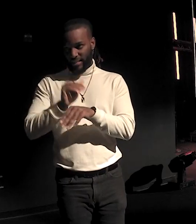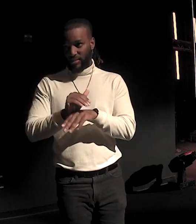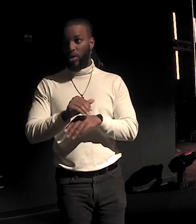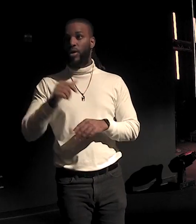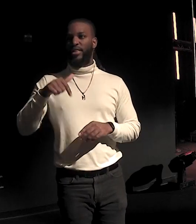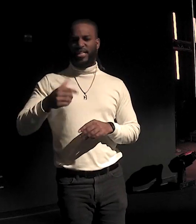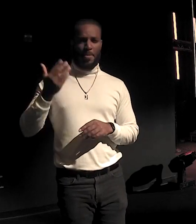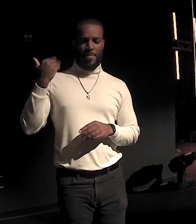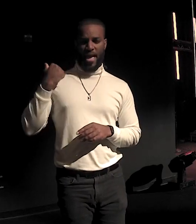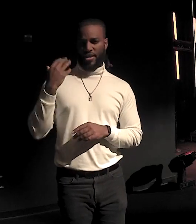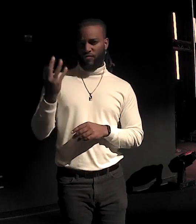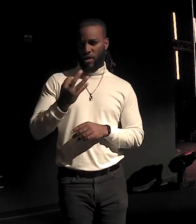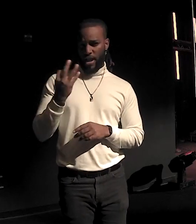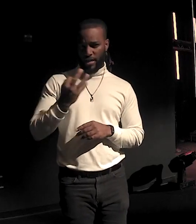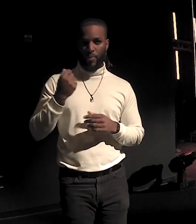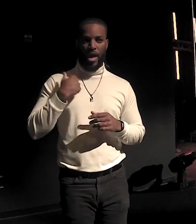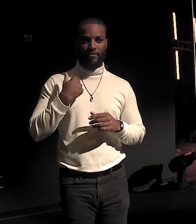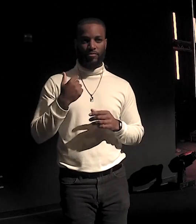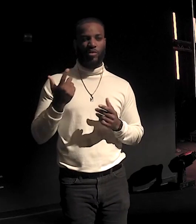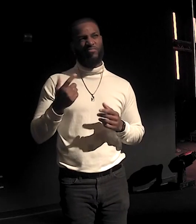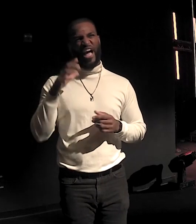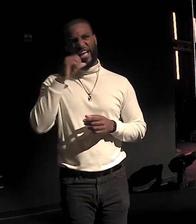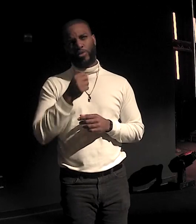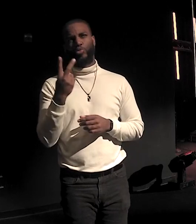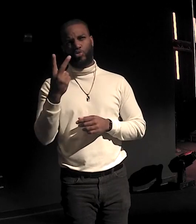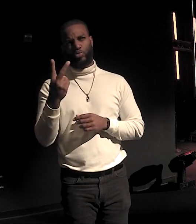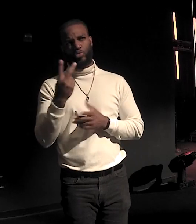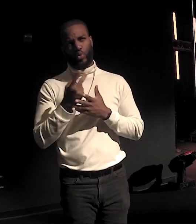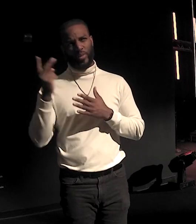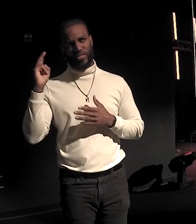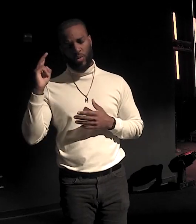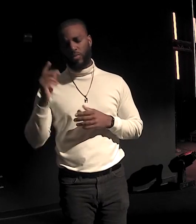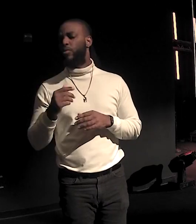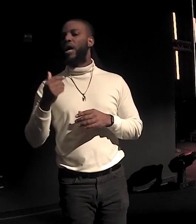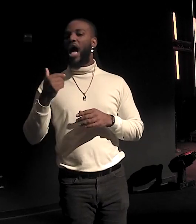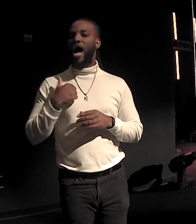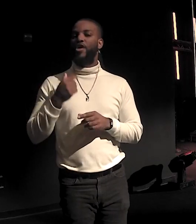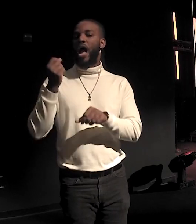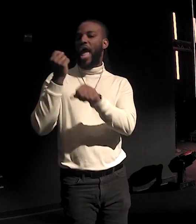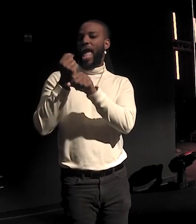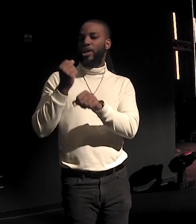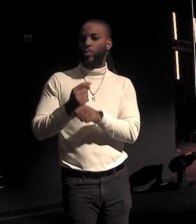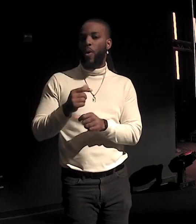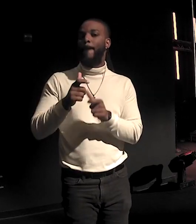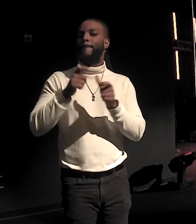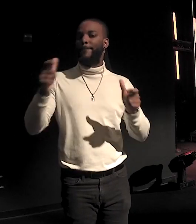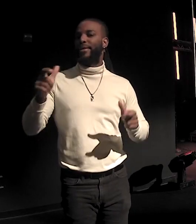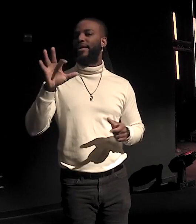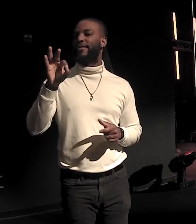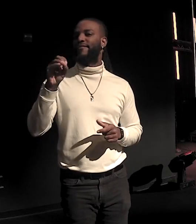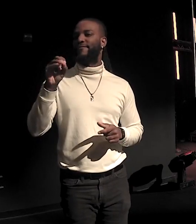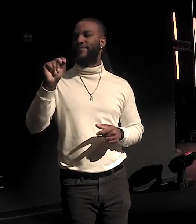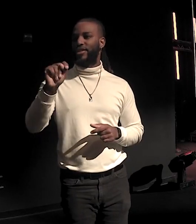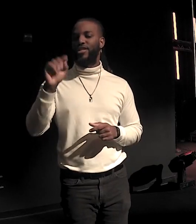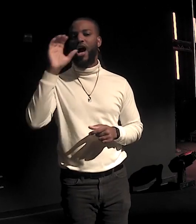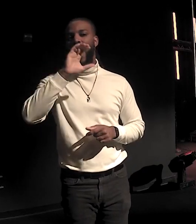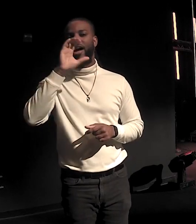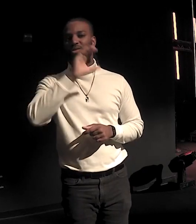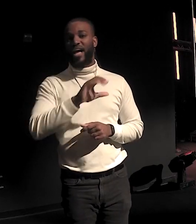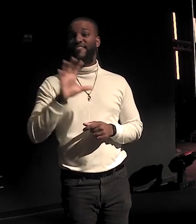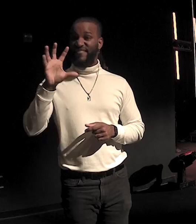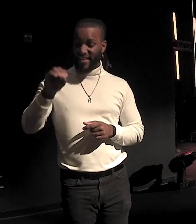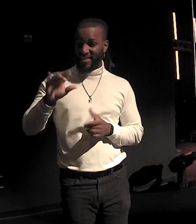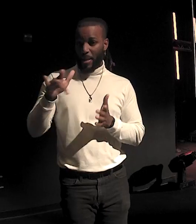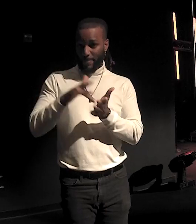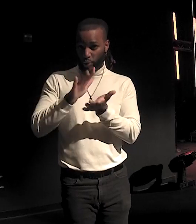this past Friday night, we got to have an experience. Well, I guess it was two Friday nights ago. We got to have our annual Bigfoot hunt. And we had over 50 middle